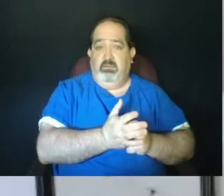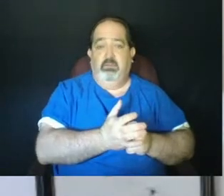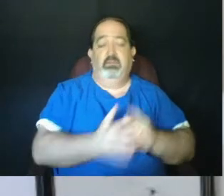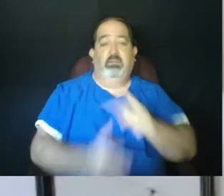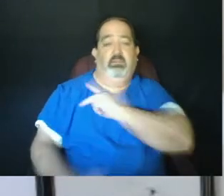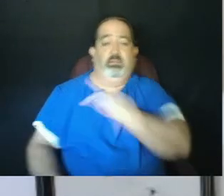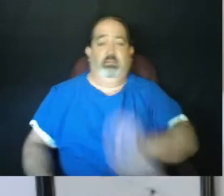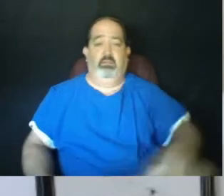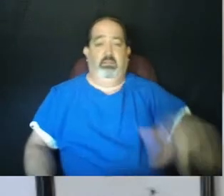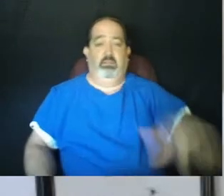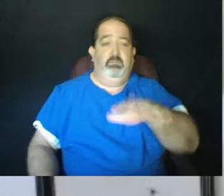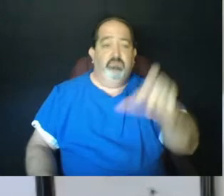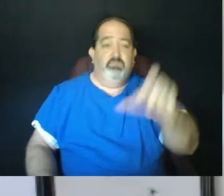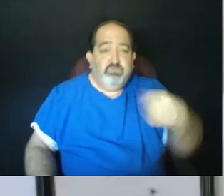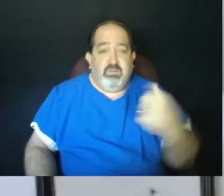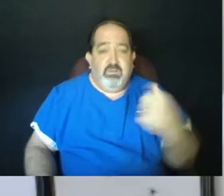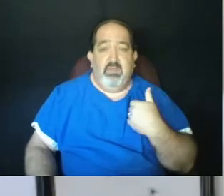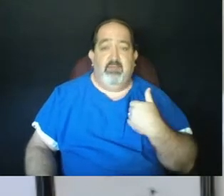have an